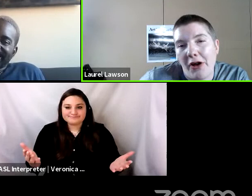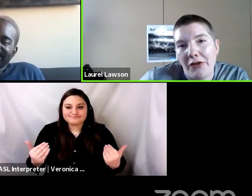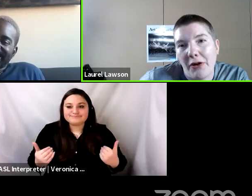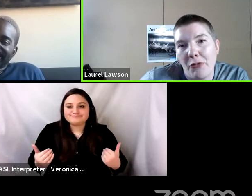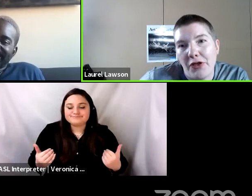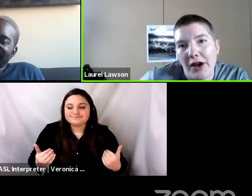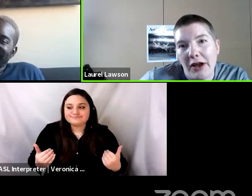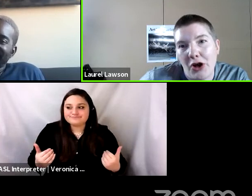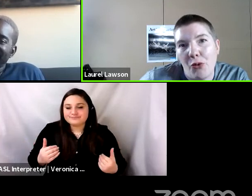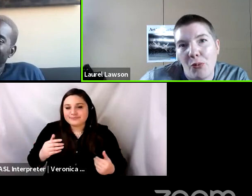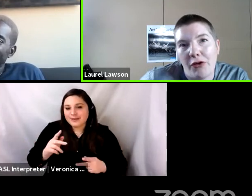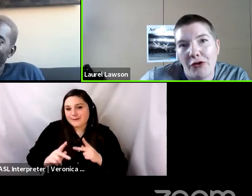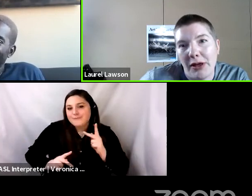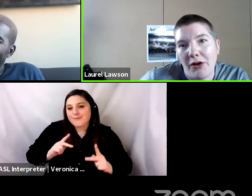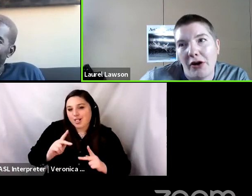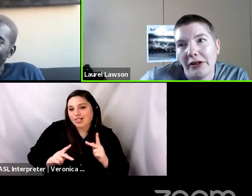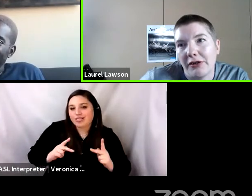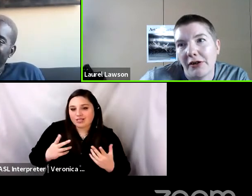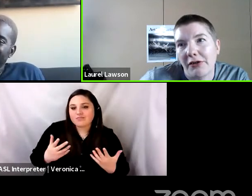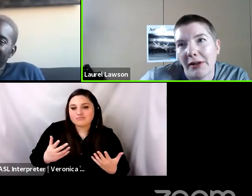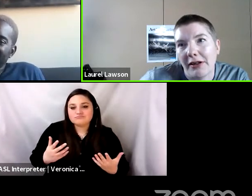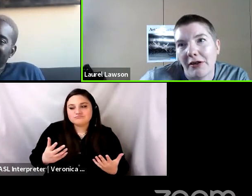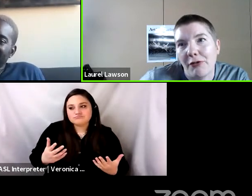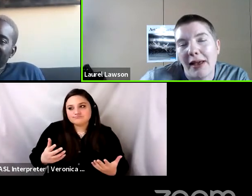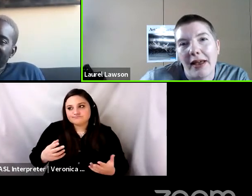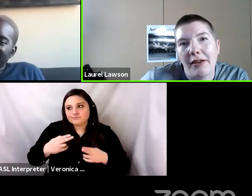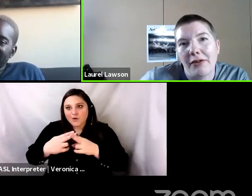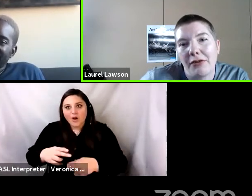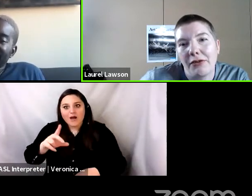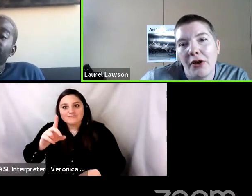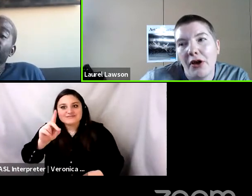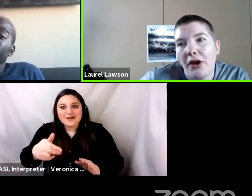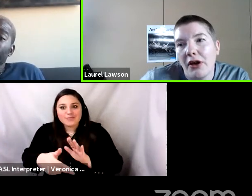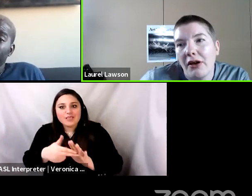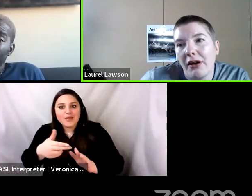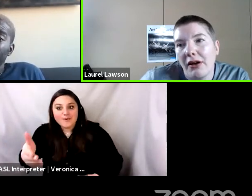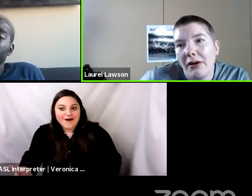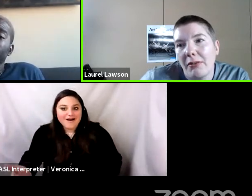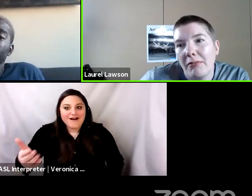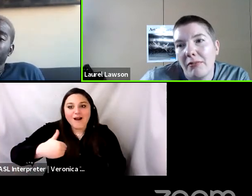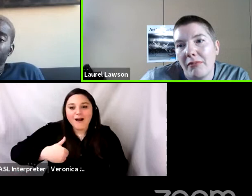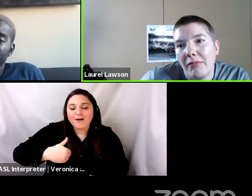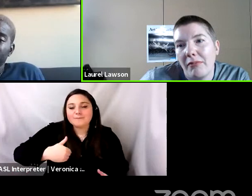If it's not someone that I know wants to be called into disability space.